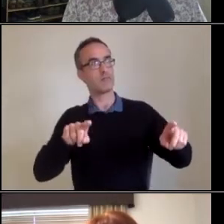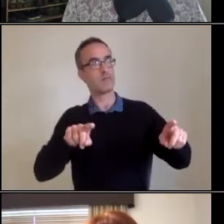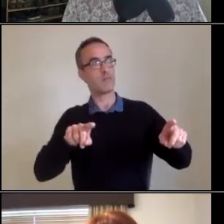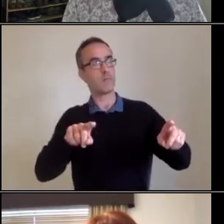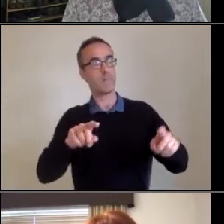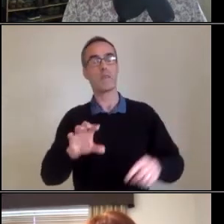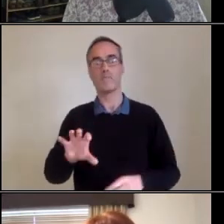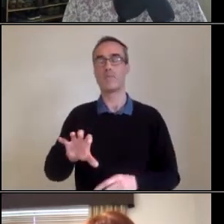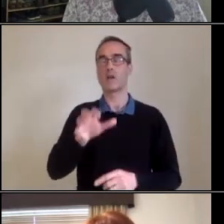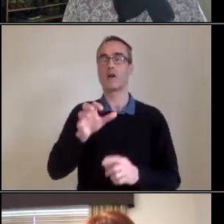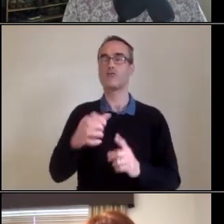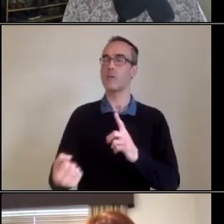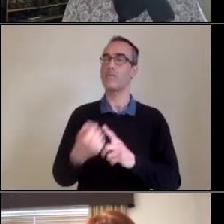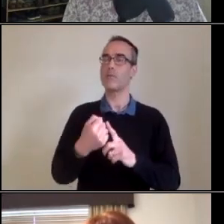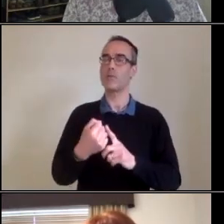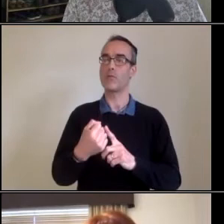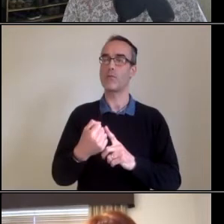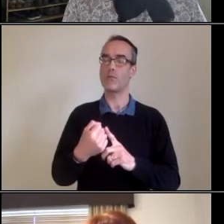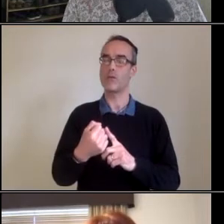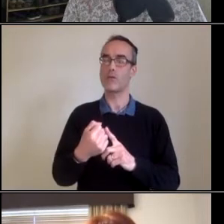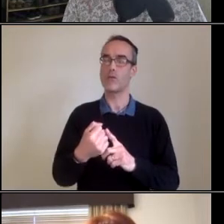government organizations. And so